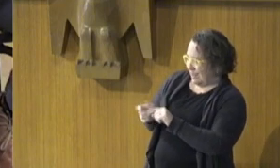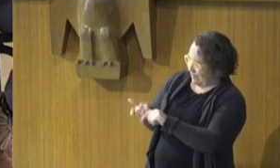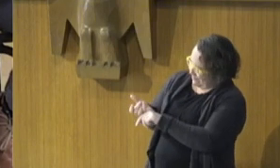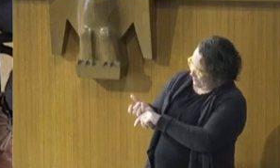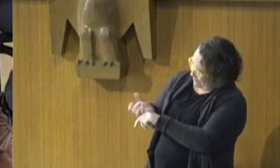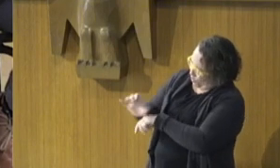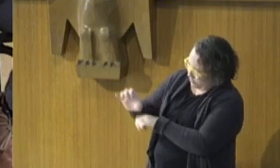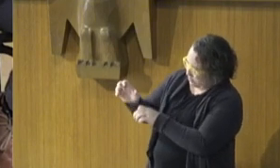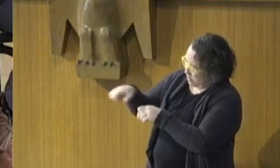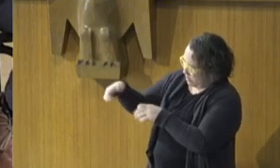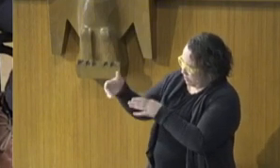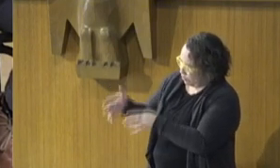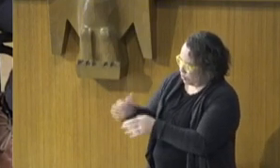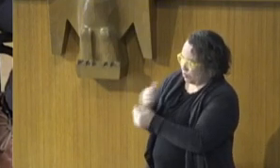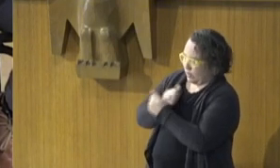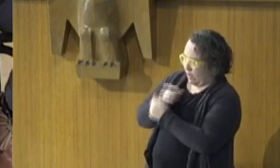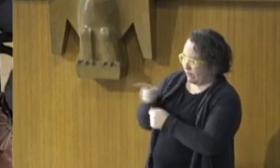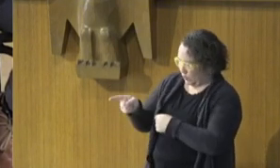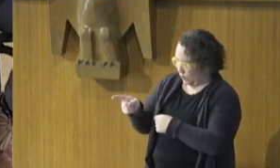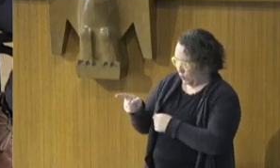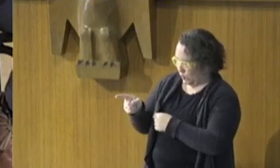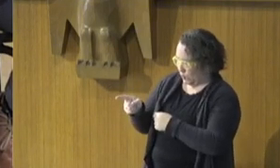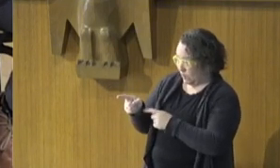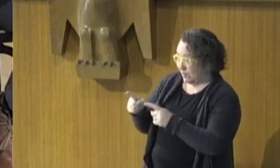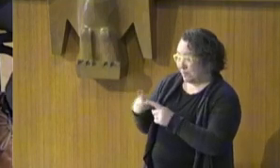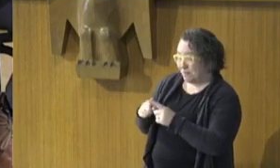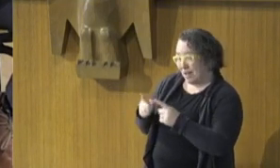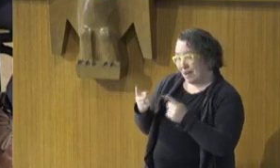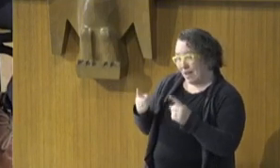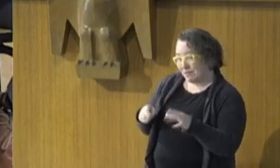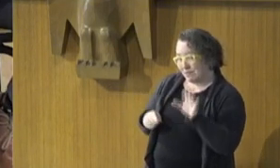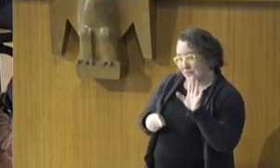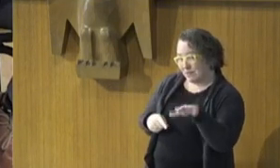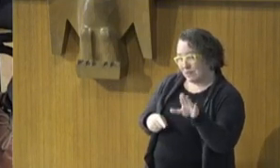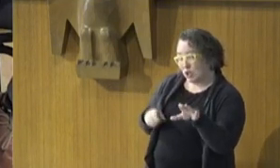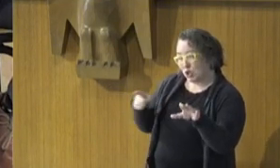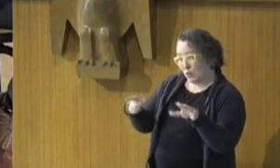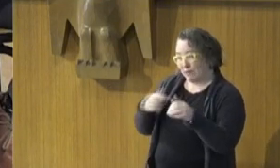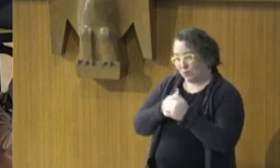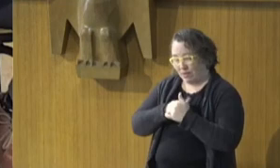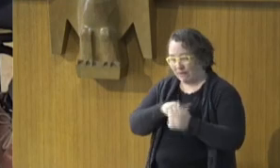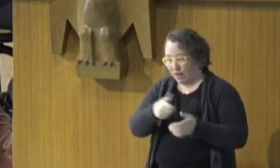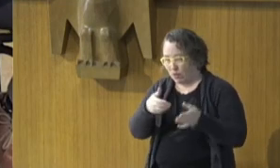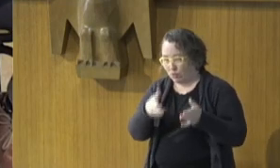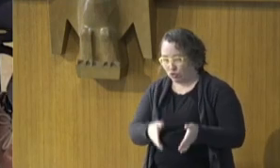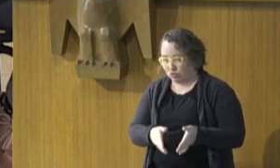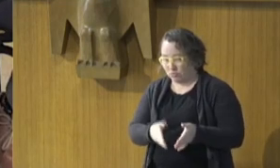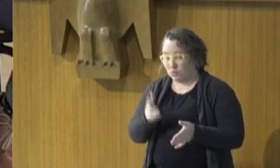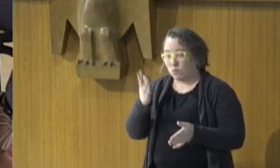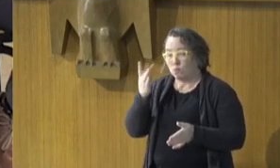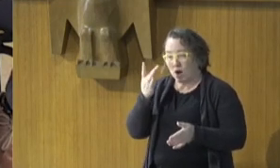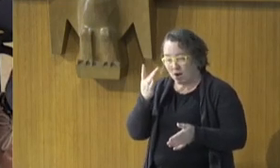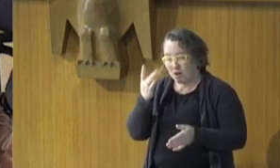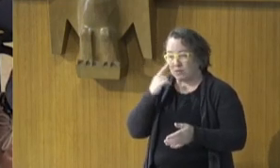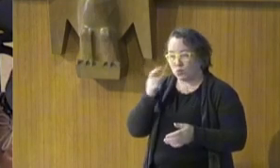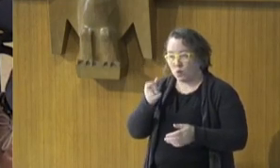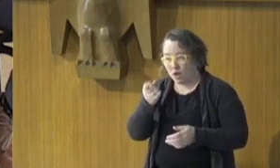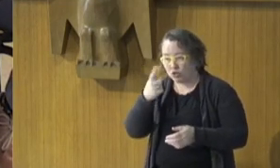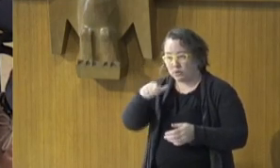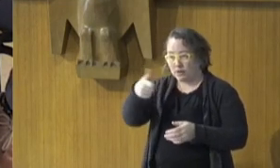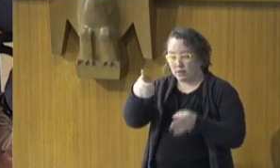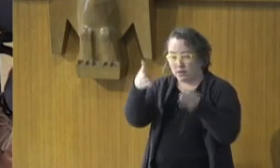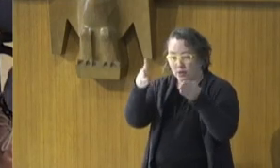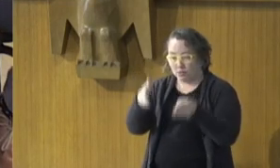people to love you, but the really hard thing is that you sometimes have to love them. To be able to understand that someone else